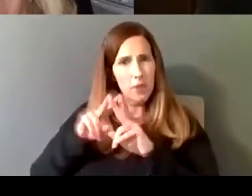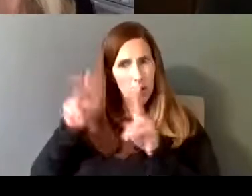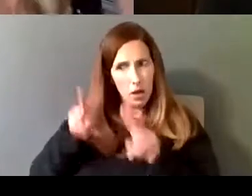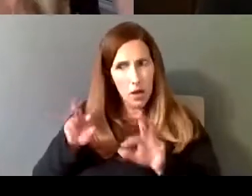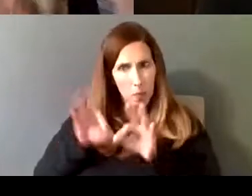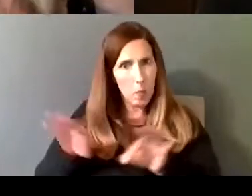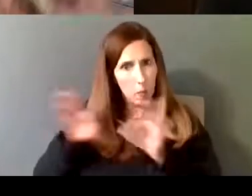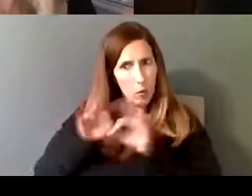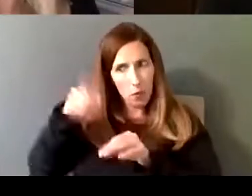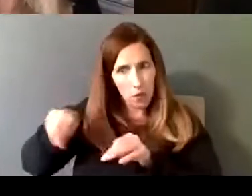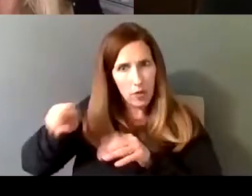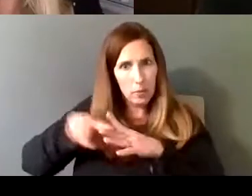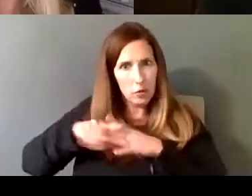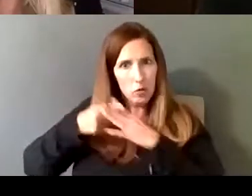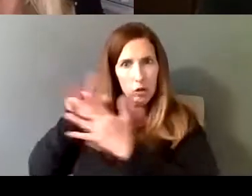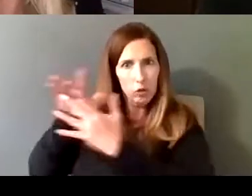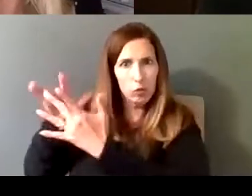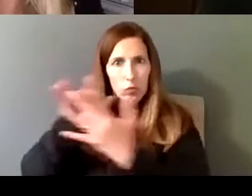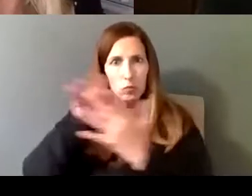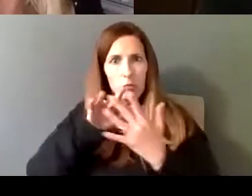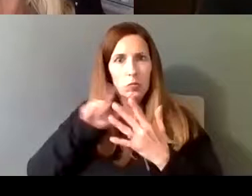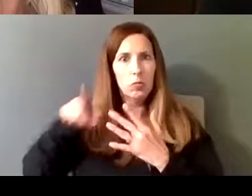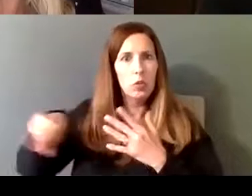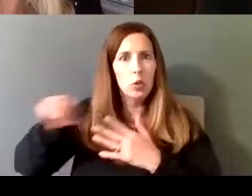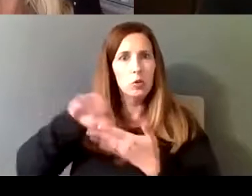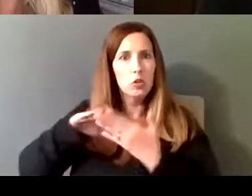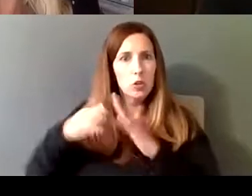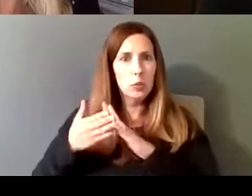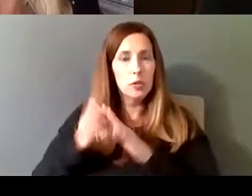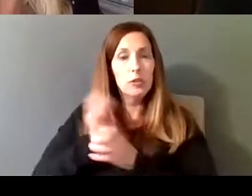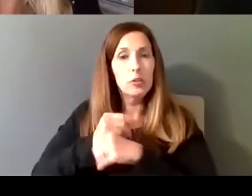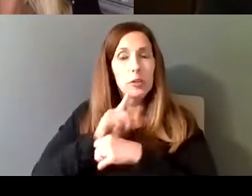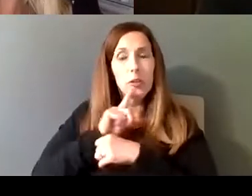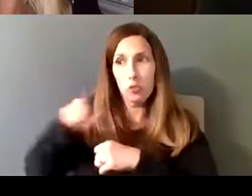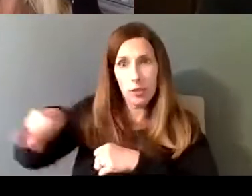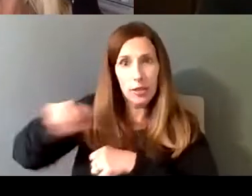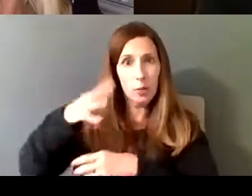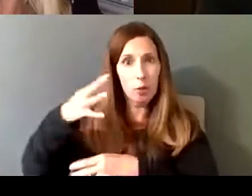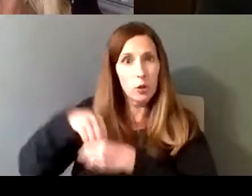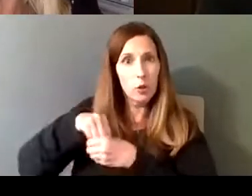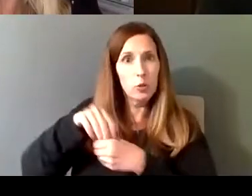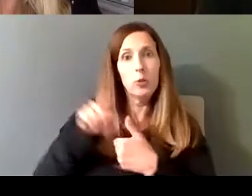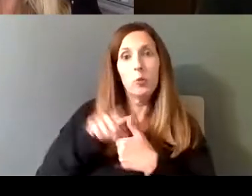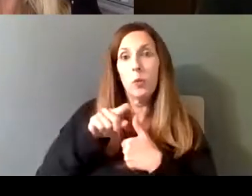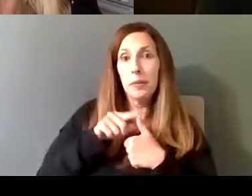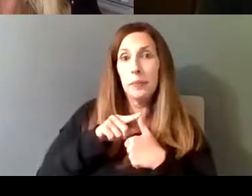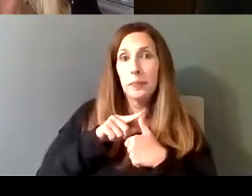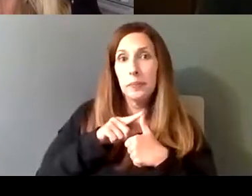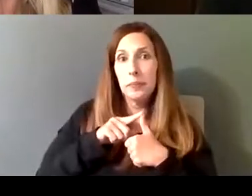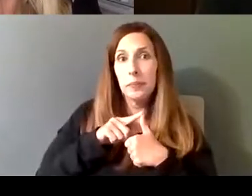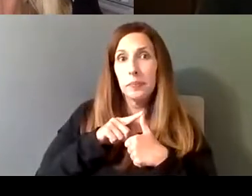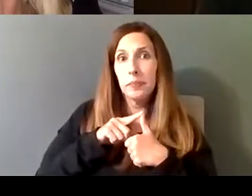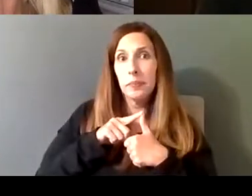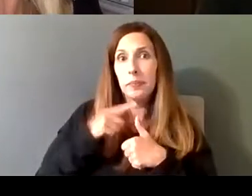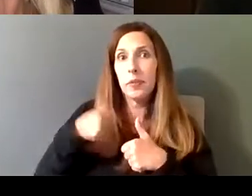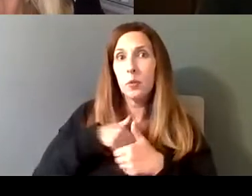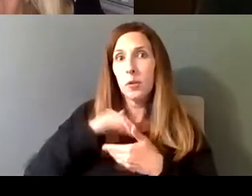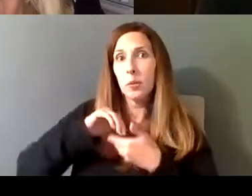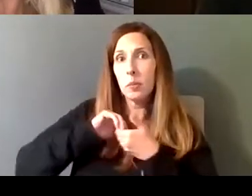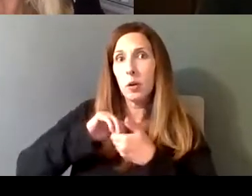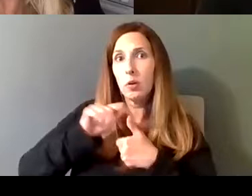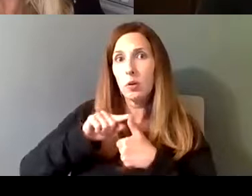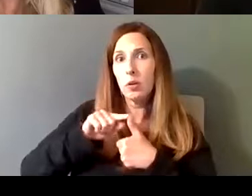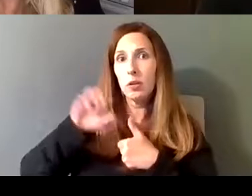to start to reach out to those communities or to make sure that they were included in their services. One of the organizations that we partnered with is